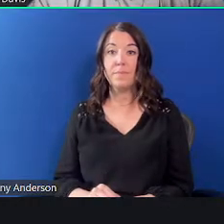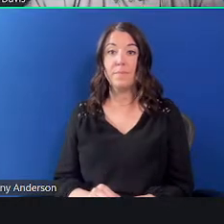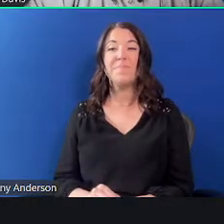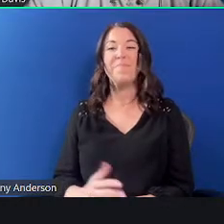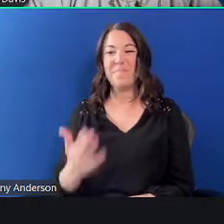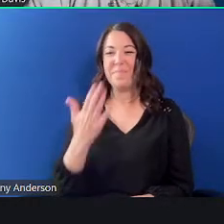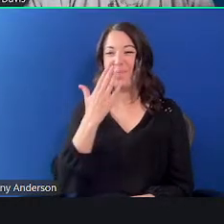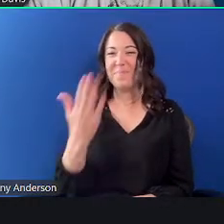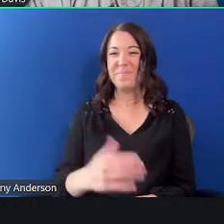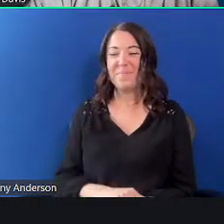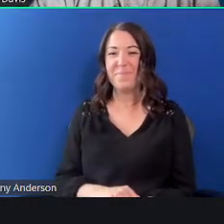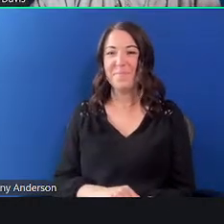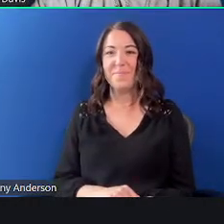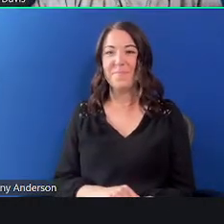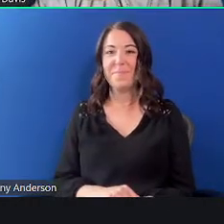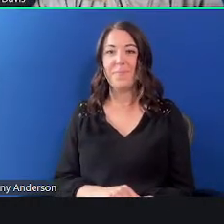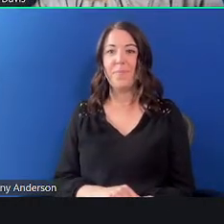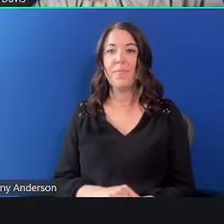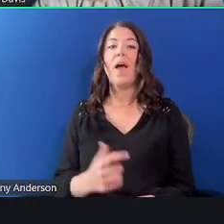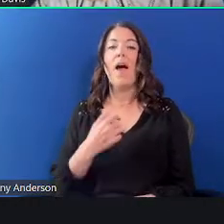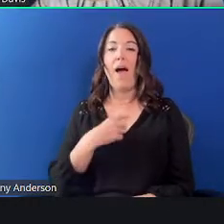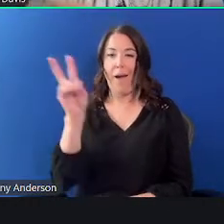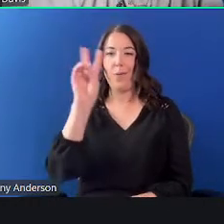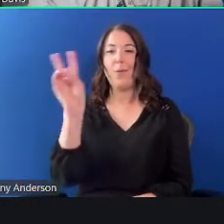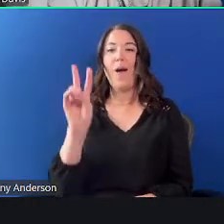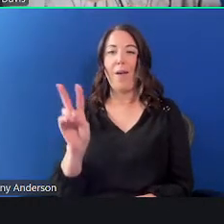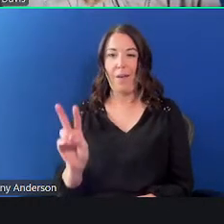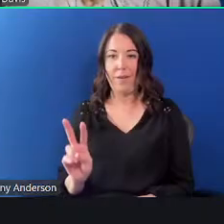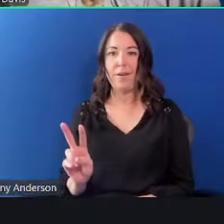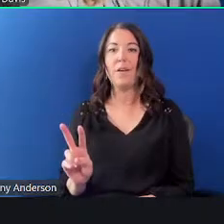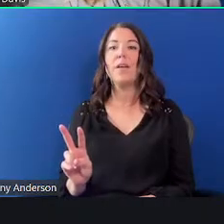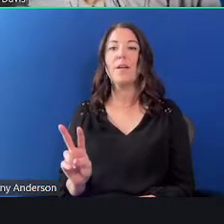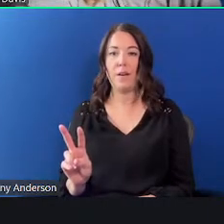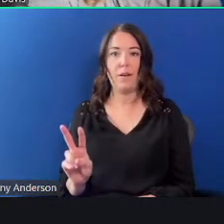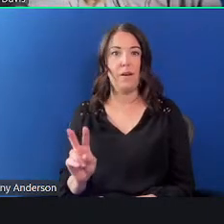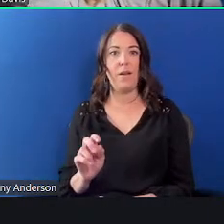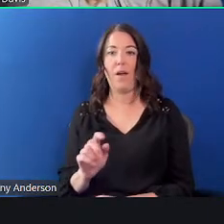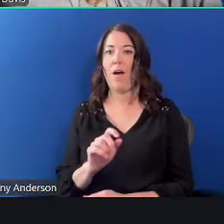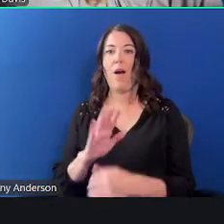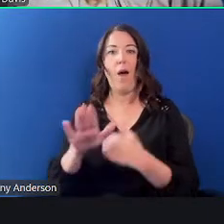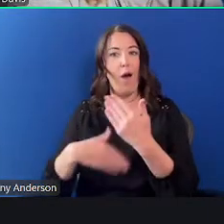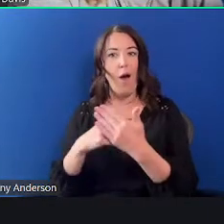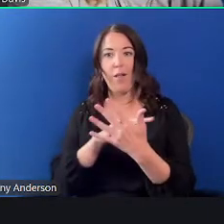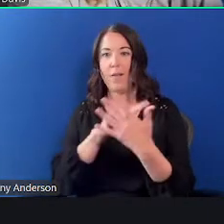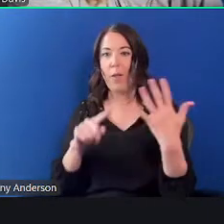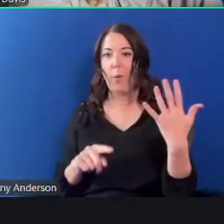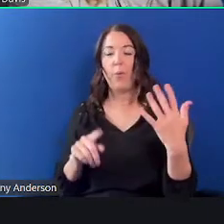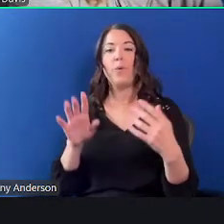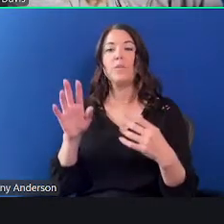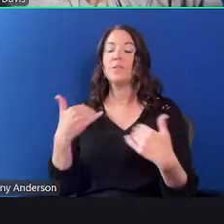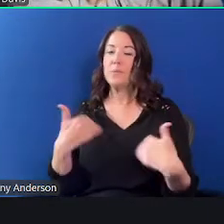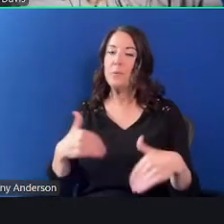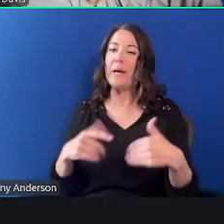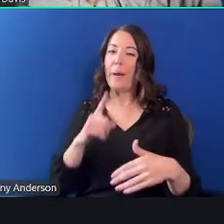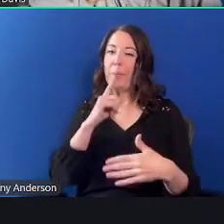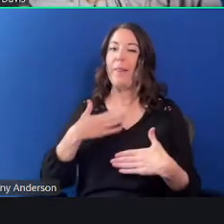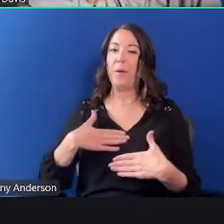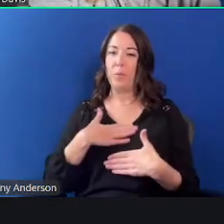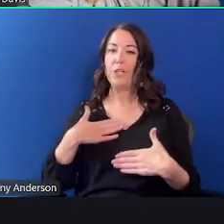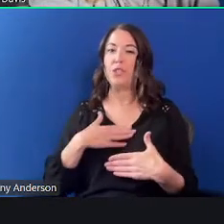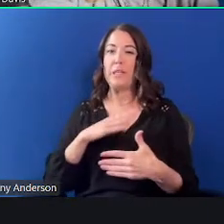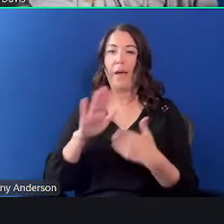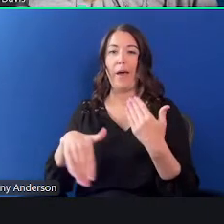Thank you. As I read through all of these things, I really appreciated the level